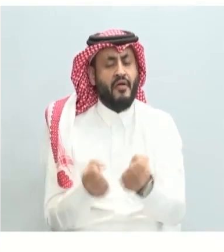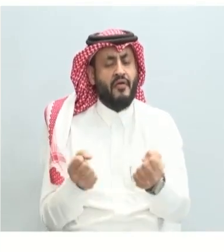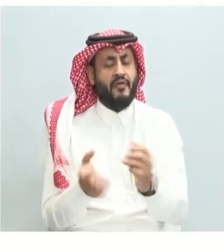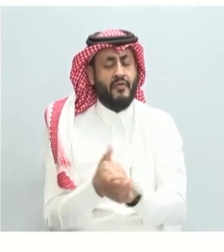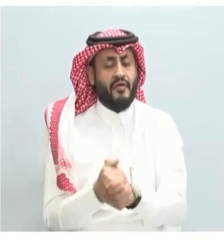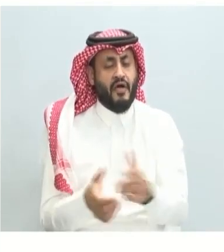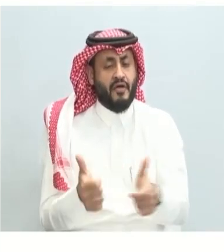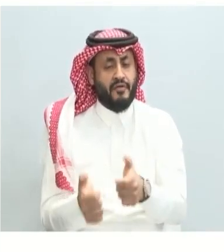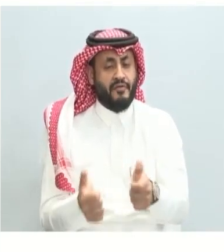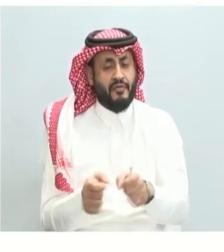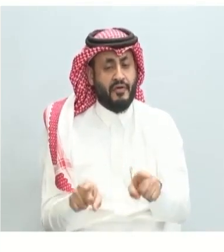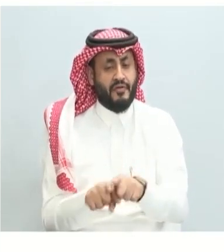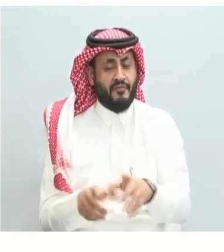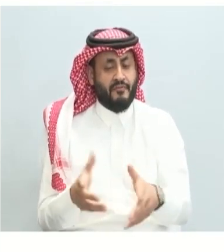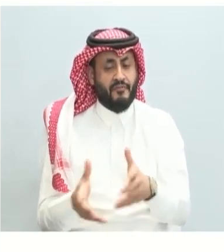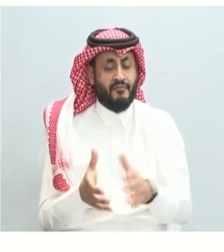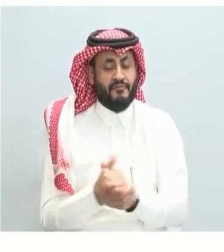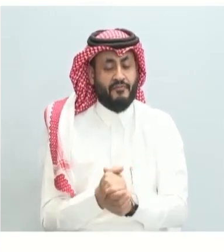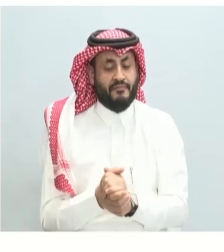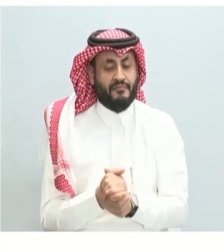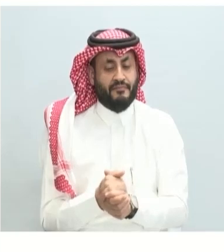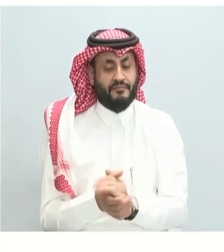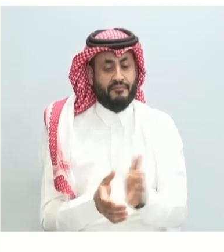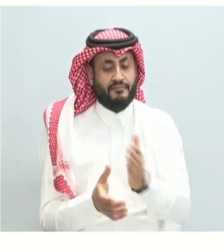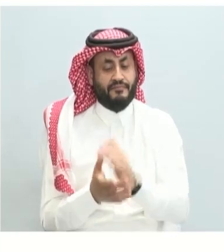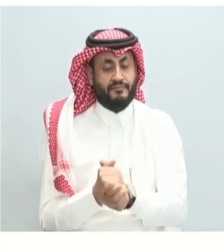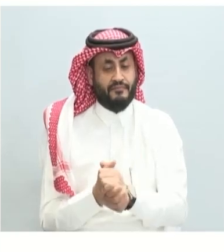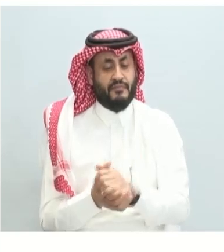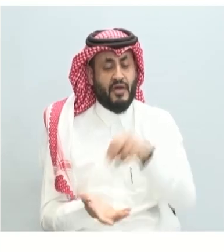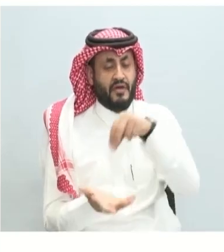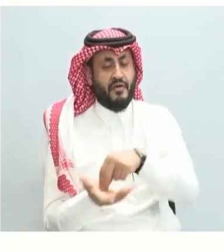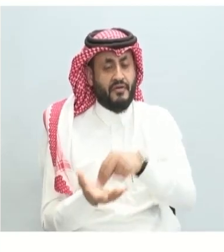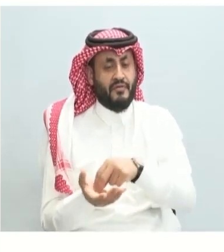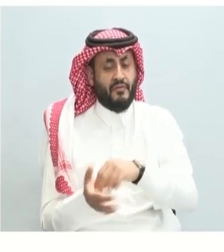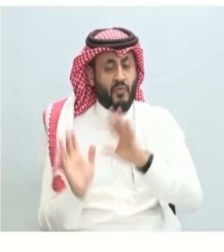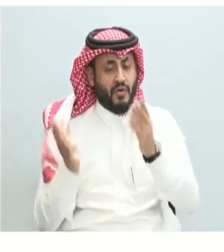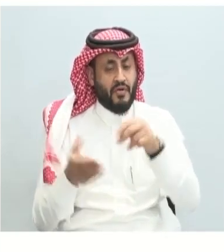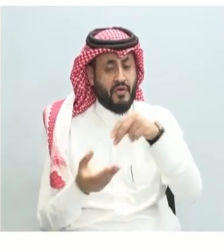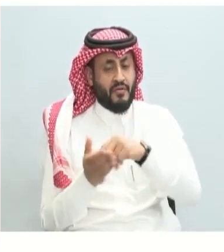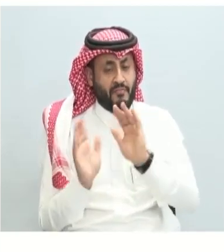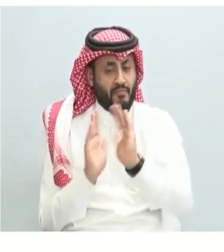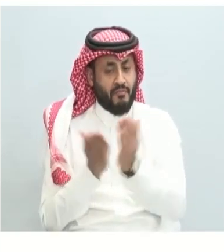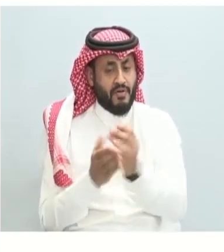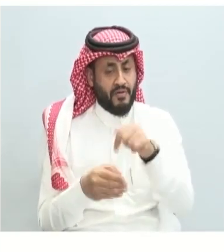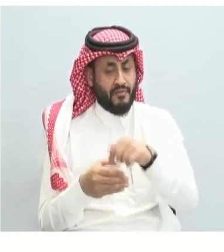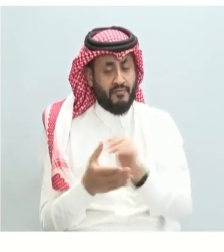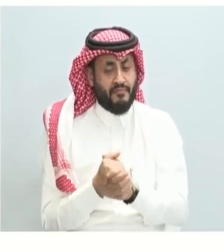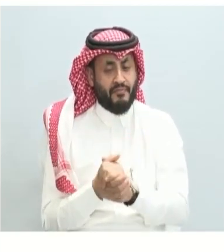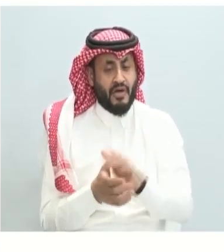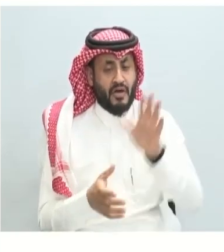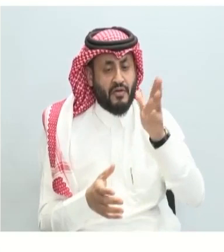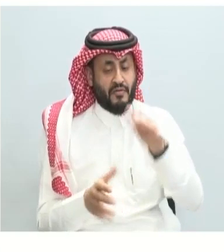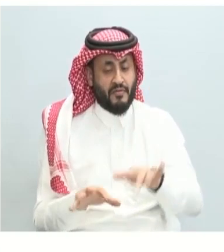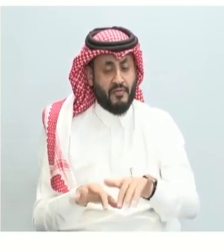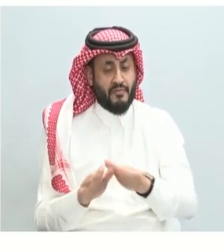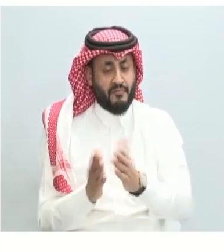and games to play. We are in my room. My new